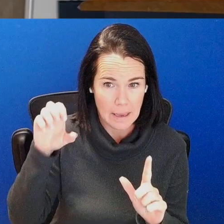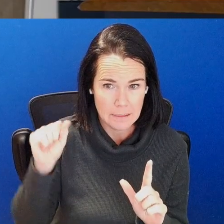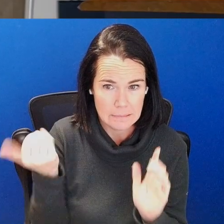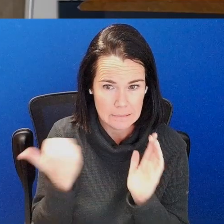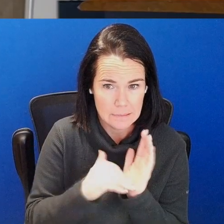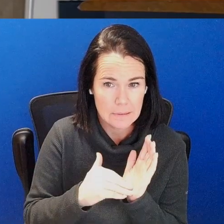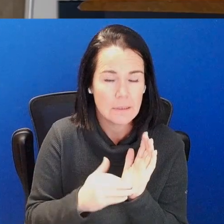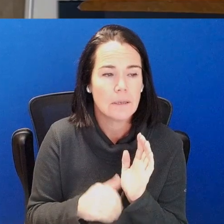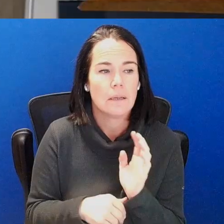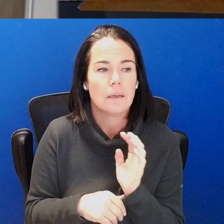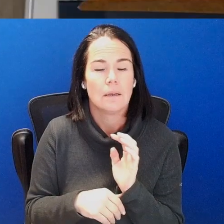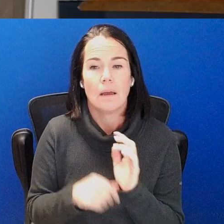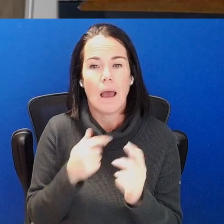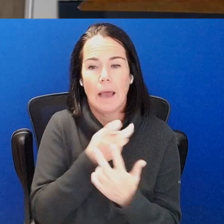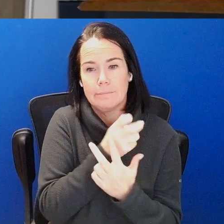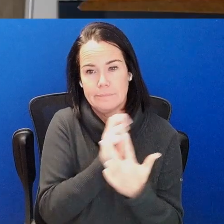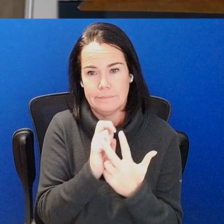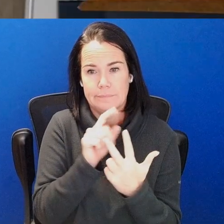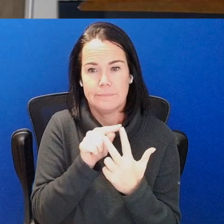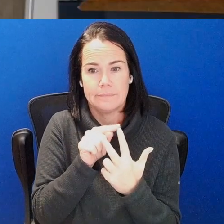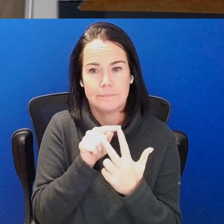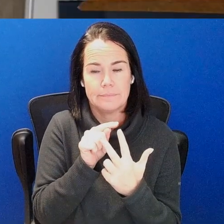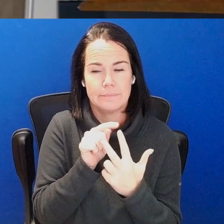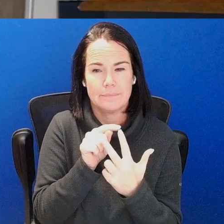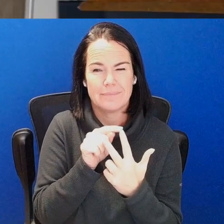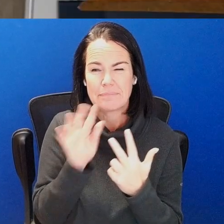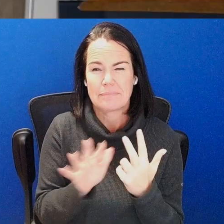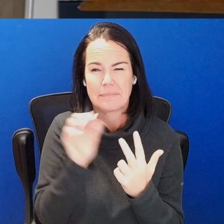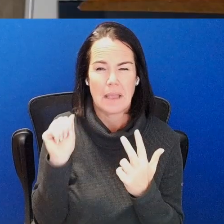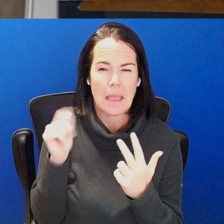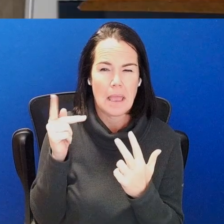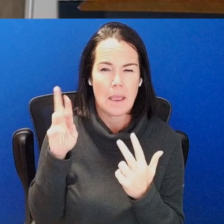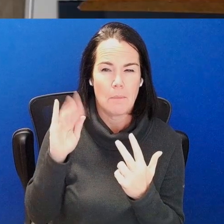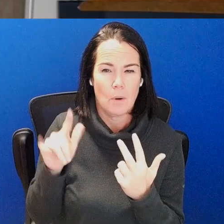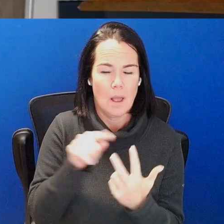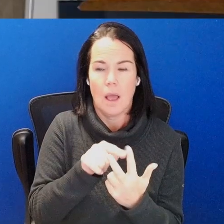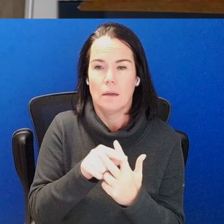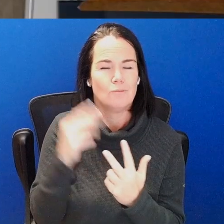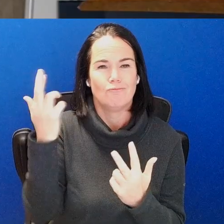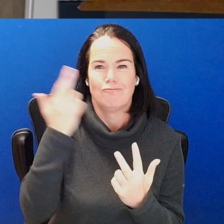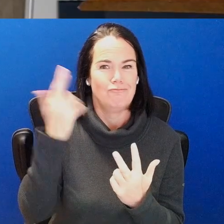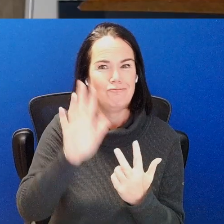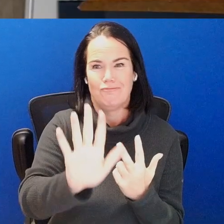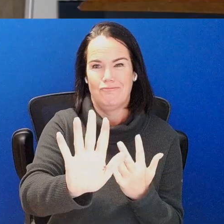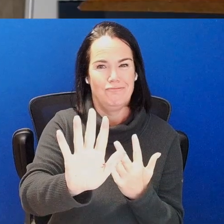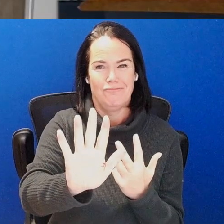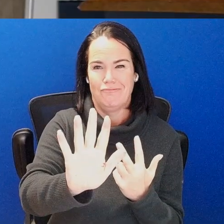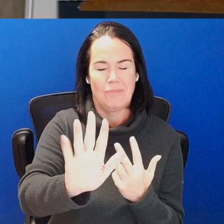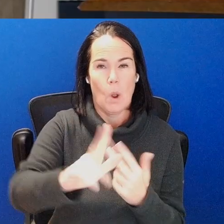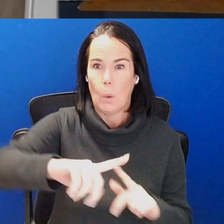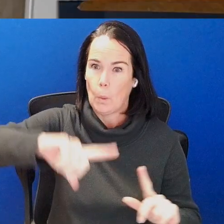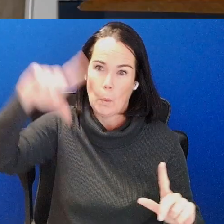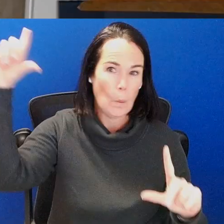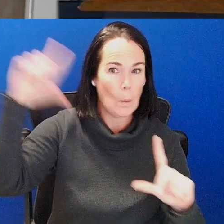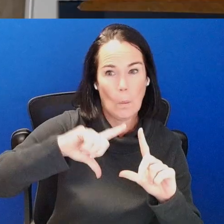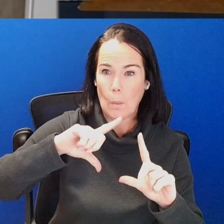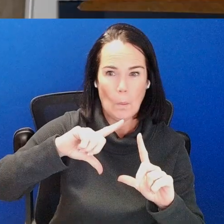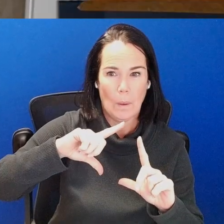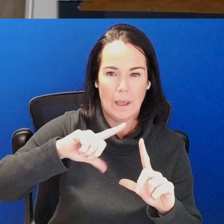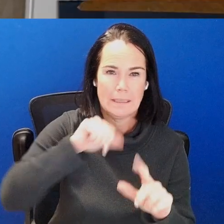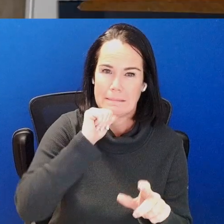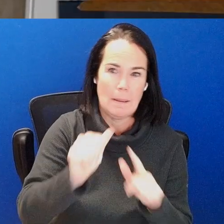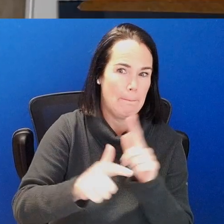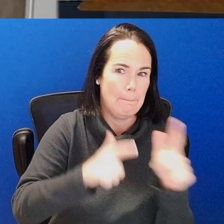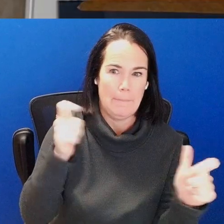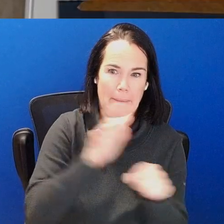plans. I switched into that probably in about April. And then I quickly realized that is way